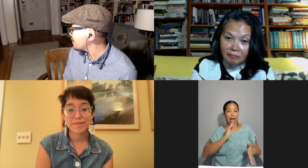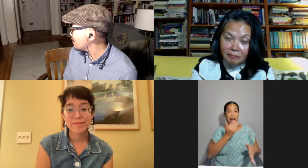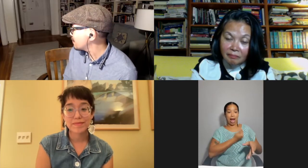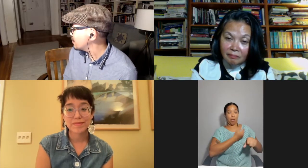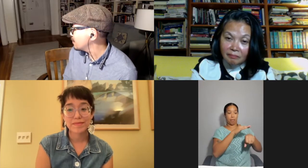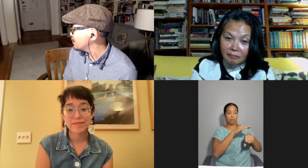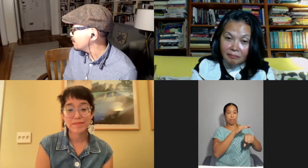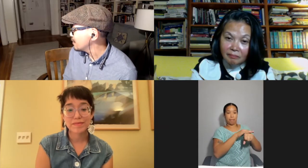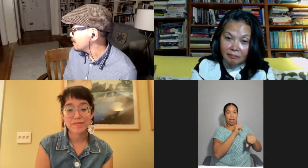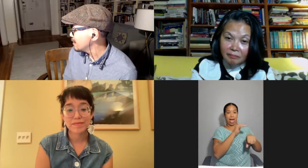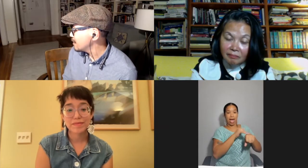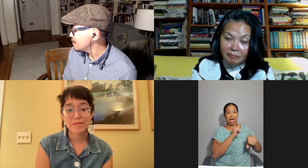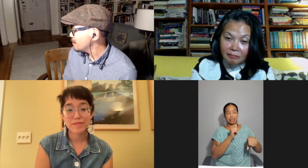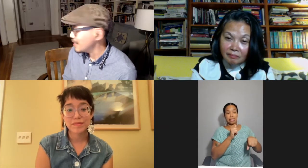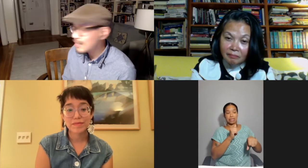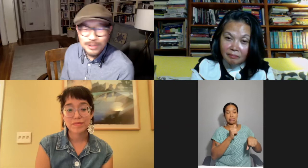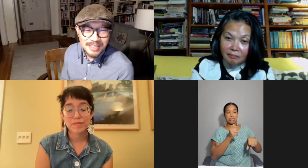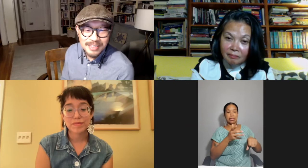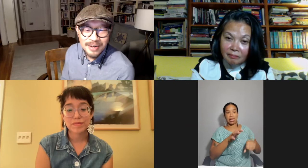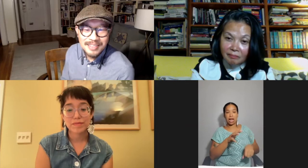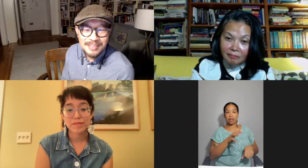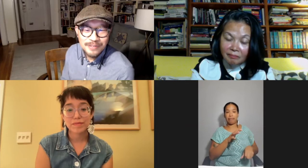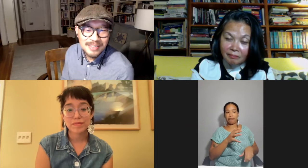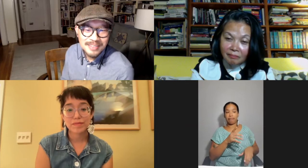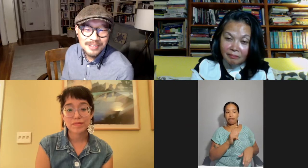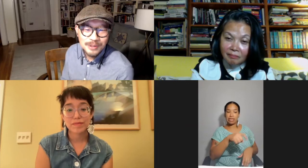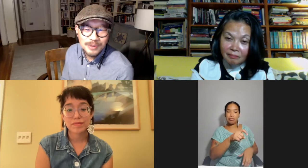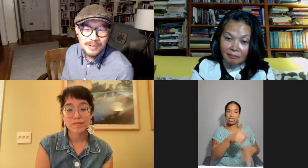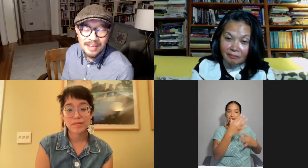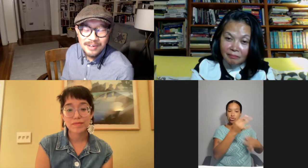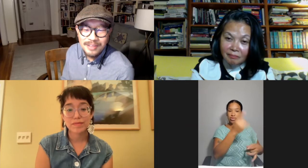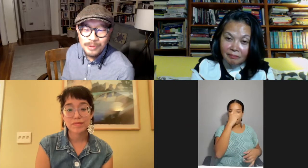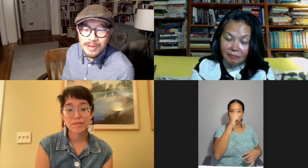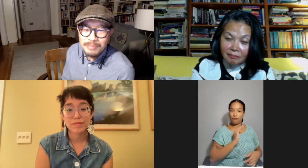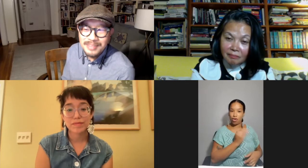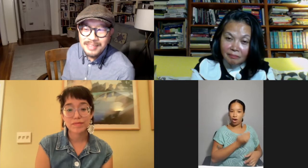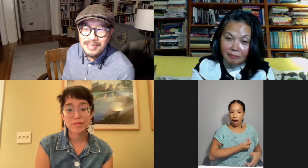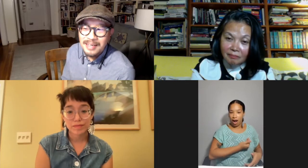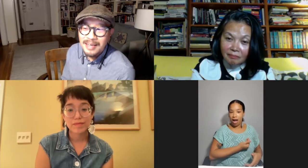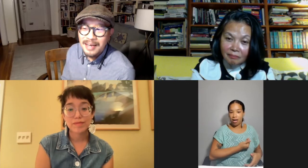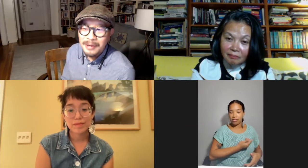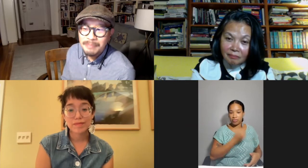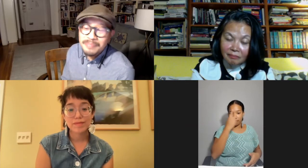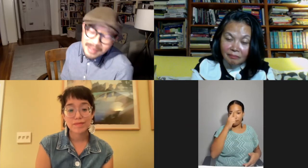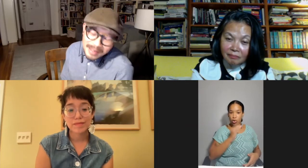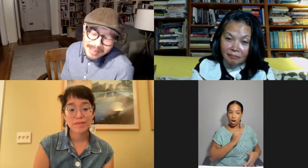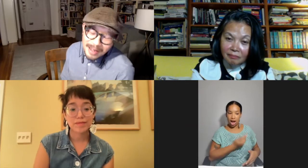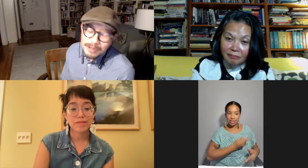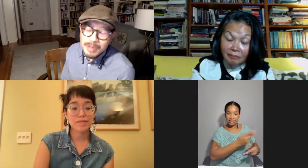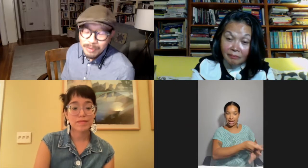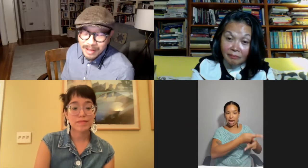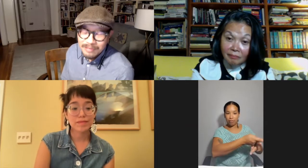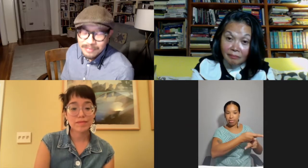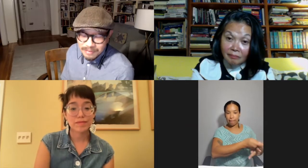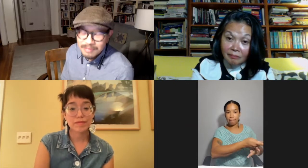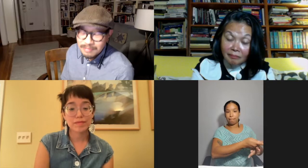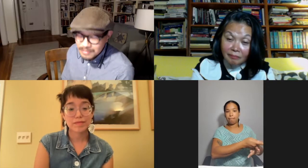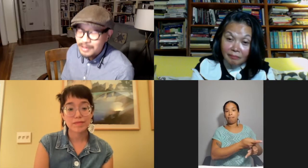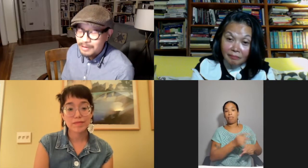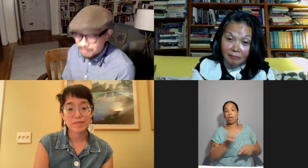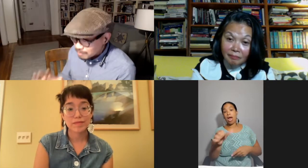kind of have to be interesting to us for us to cater to their whims. Other people have,